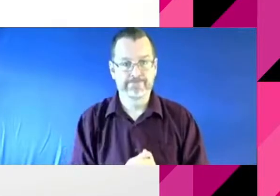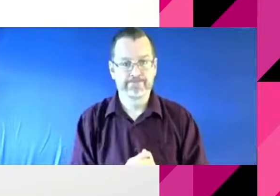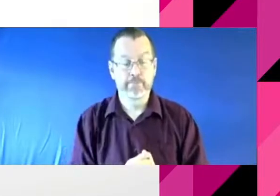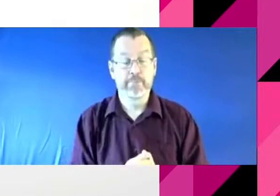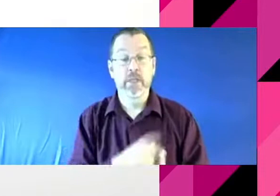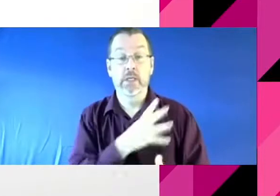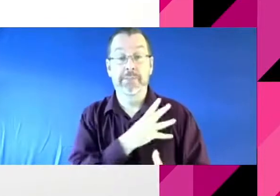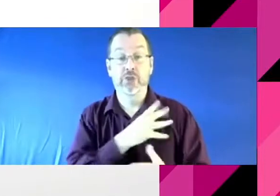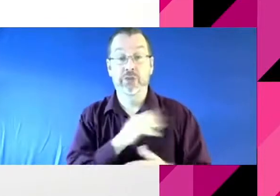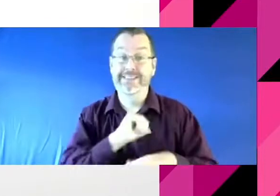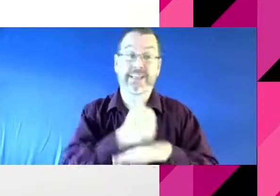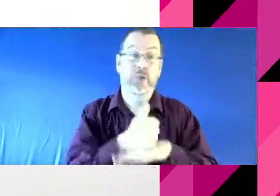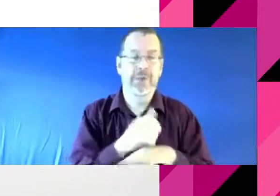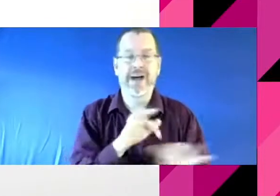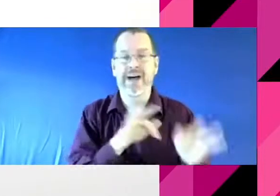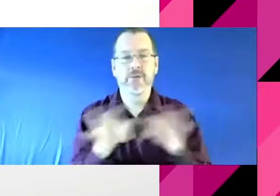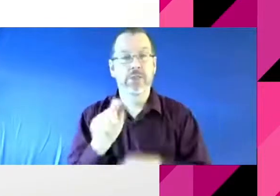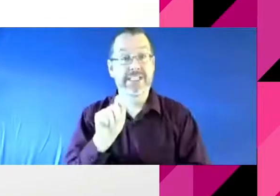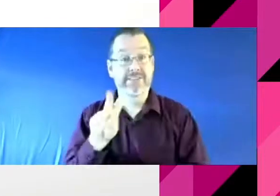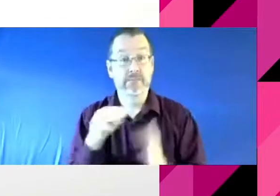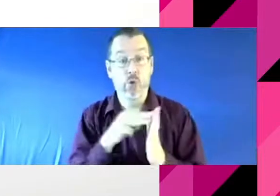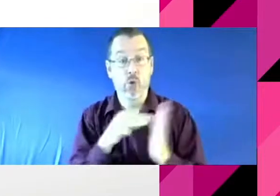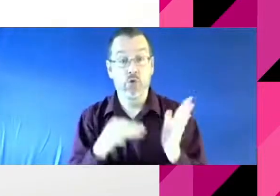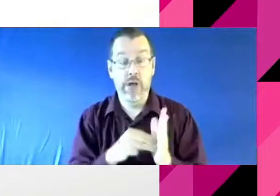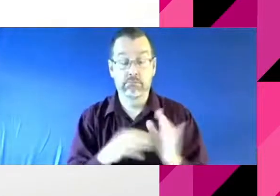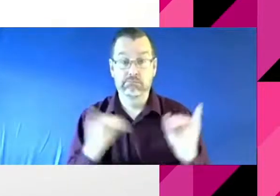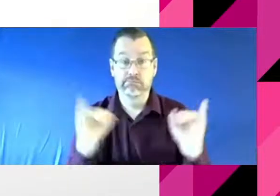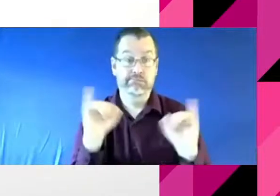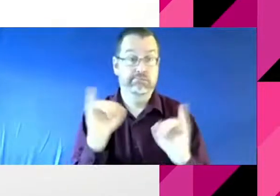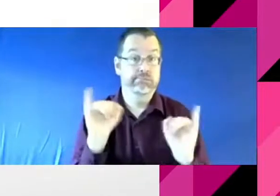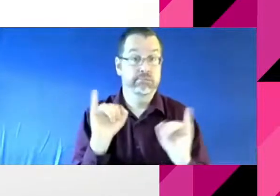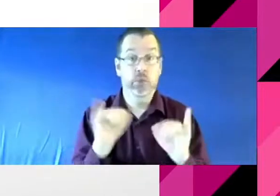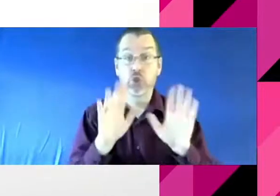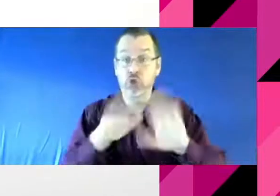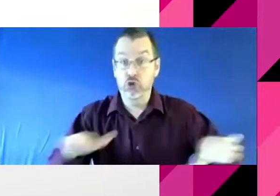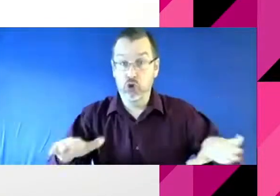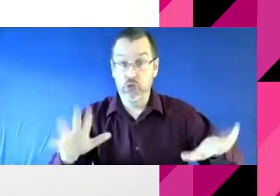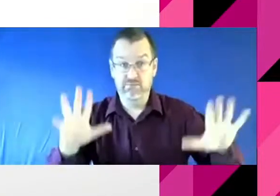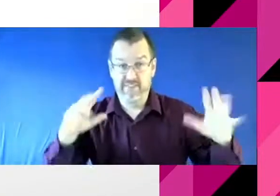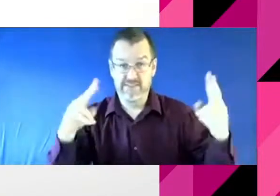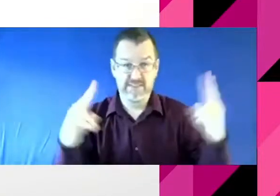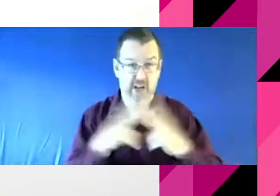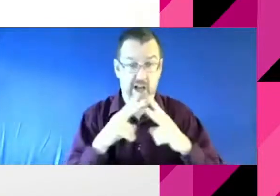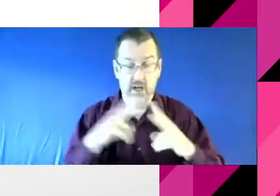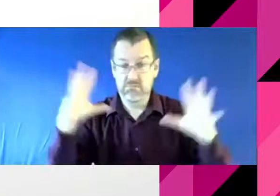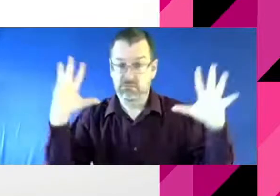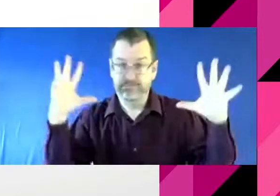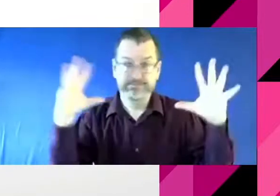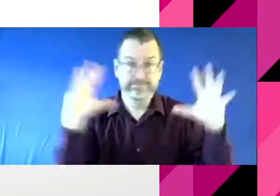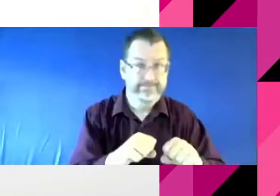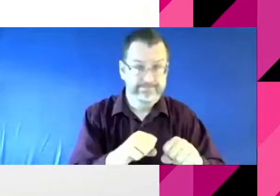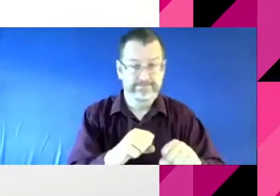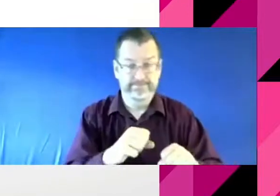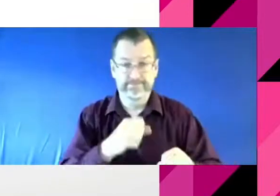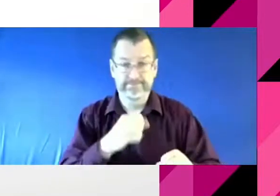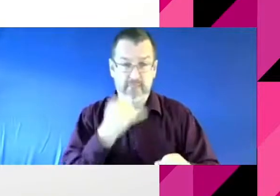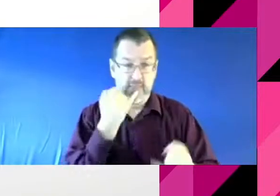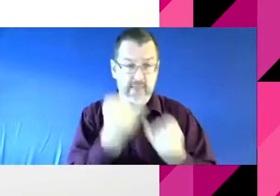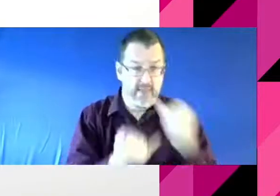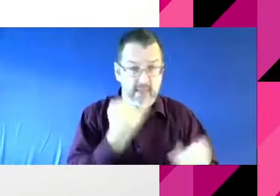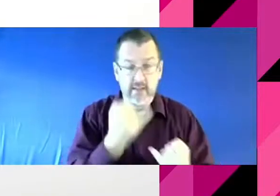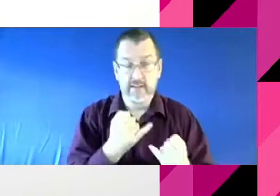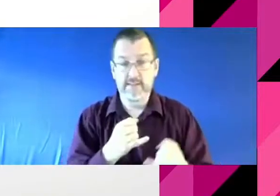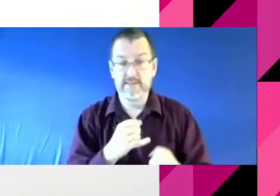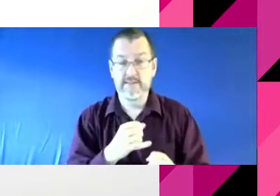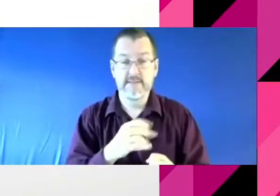national broadcaster of children being violently restrained and subjected to verbal and other forms of abuse whilst in the